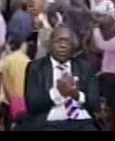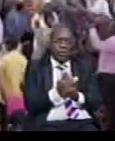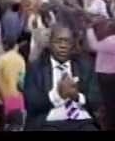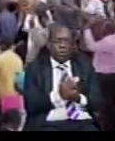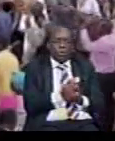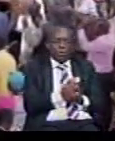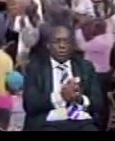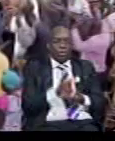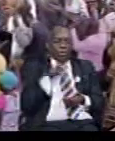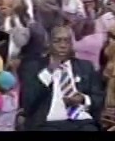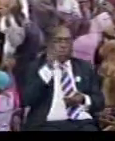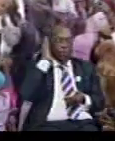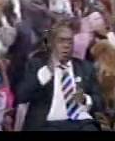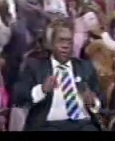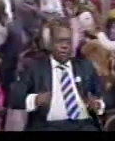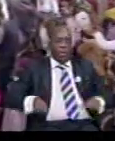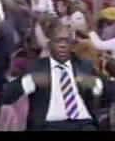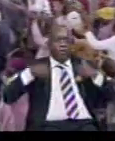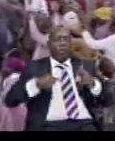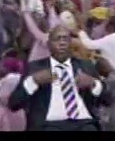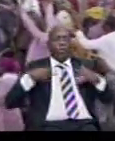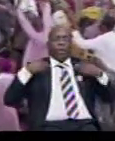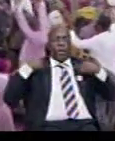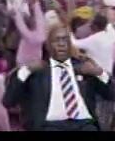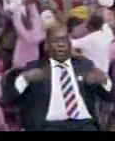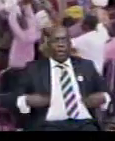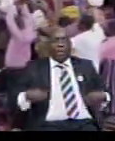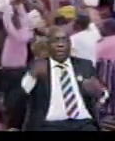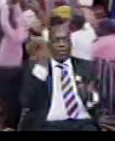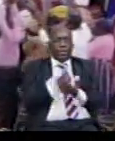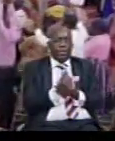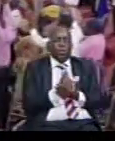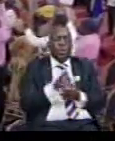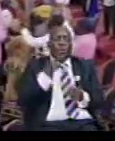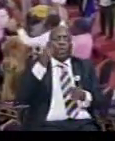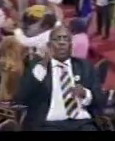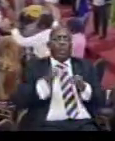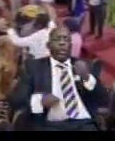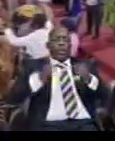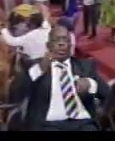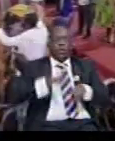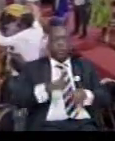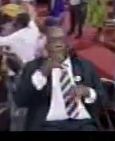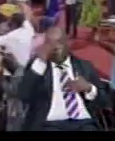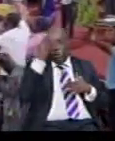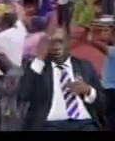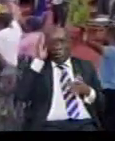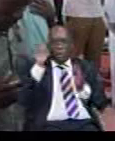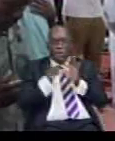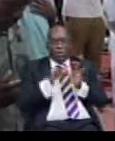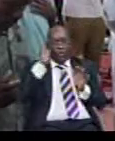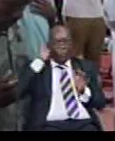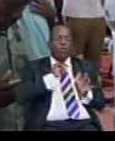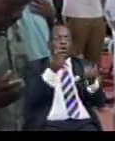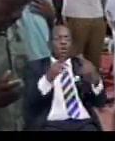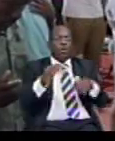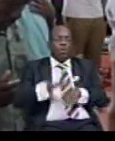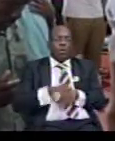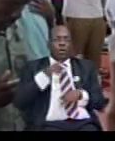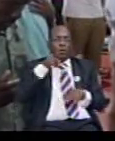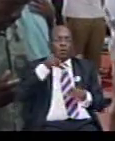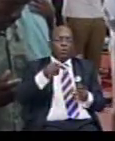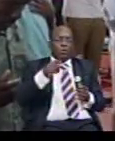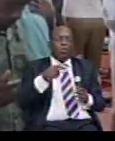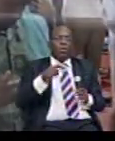You will live healthy. End time sickness will not come upon your life. End of